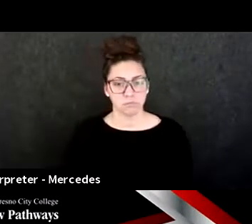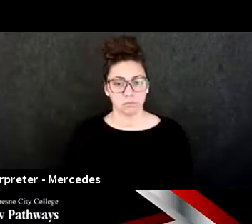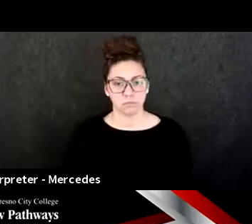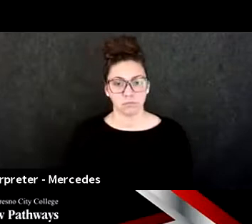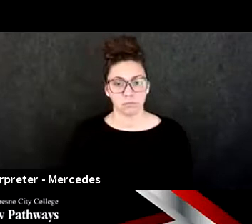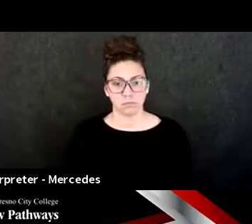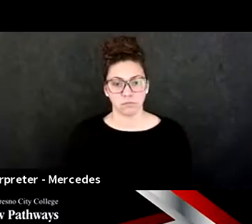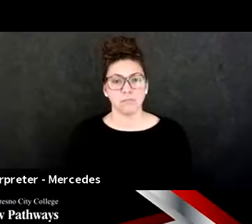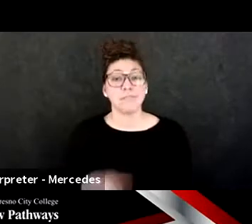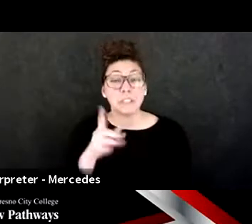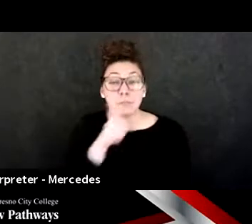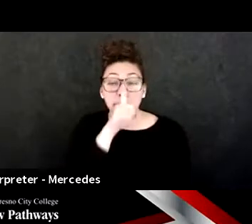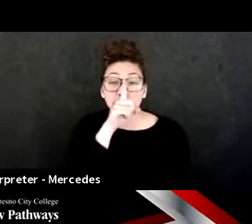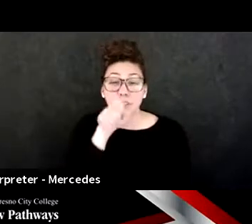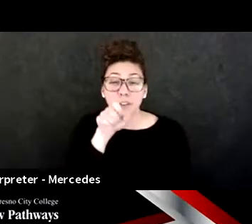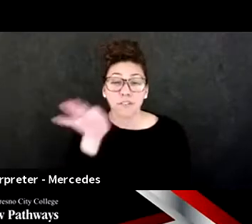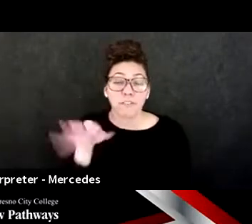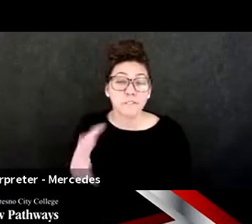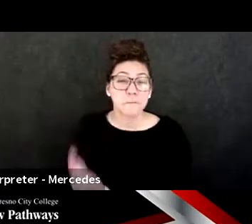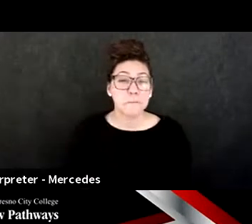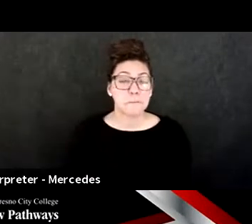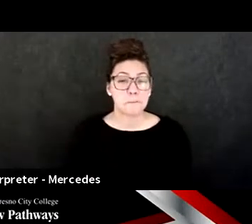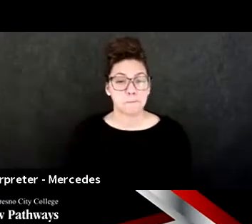Oh, Deborah, you're still muted.